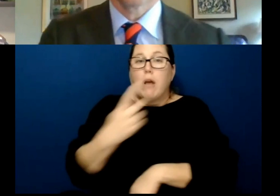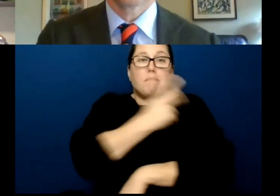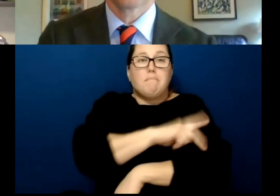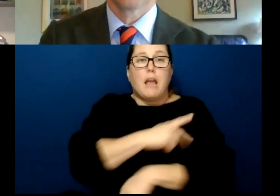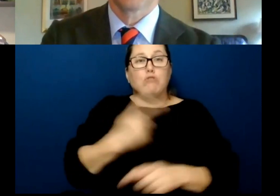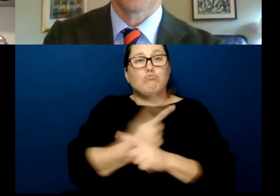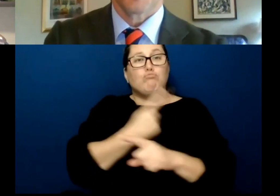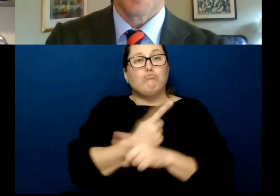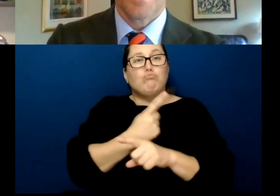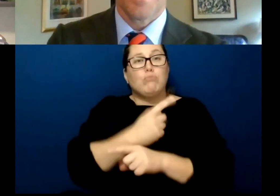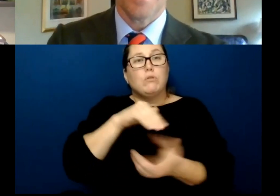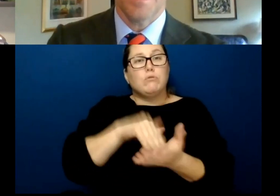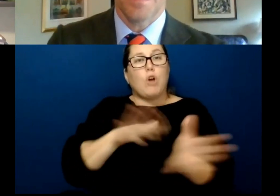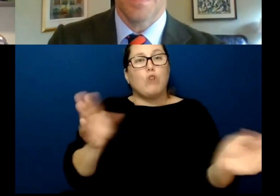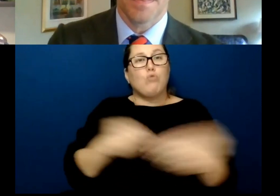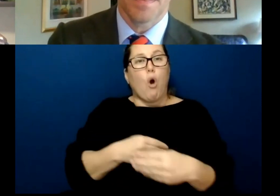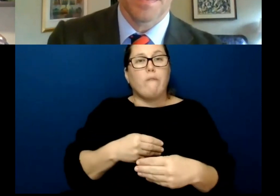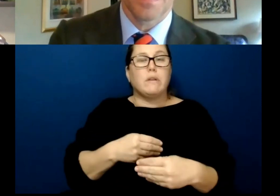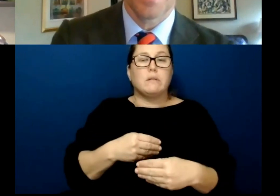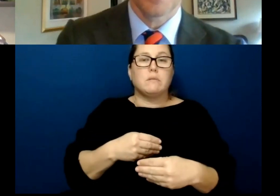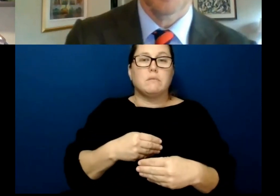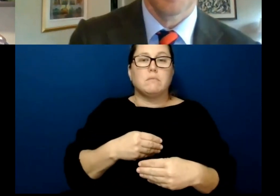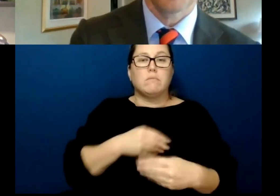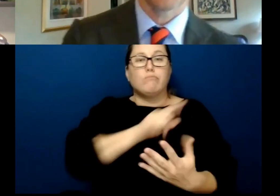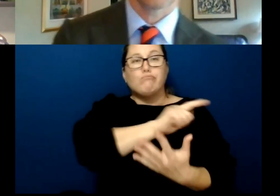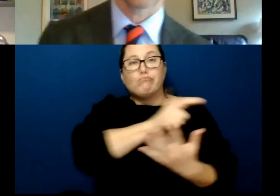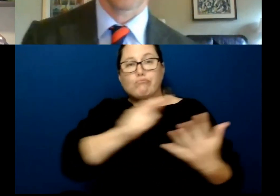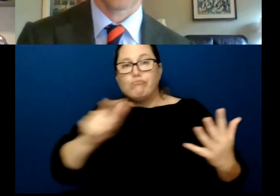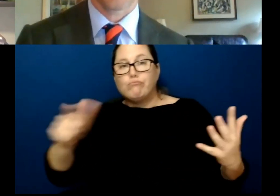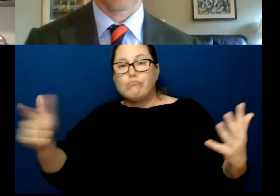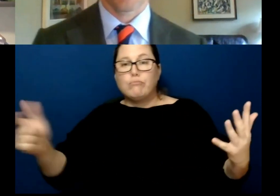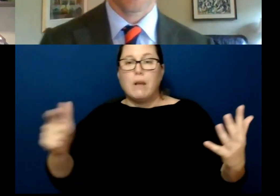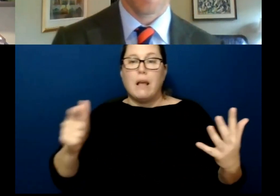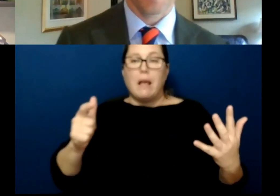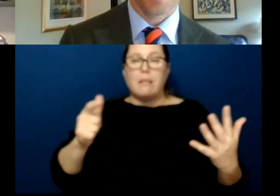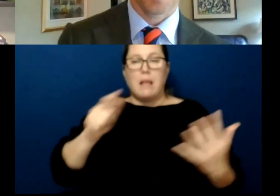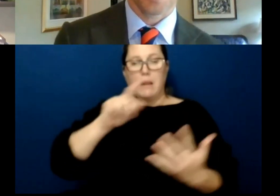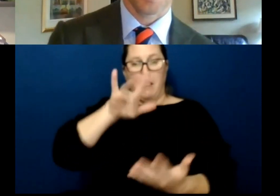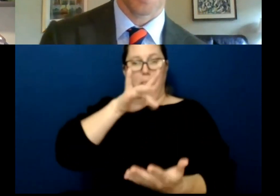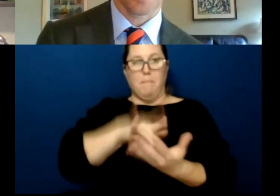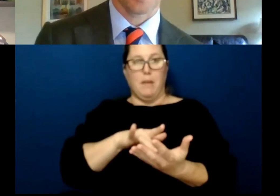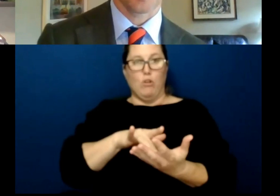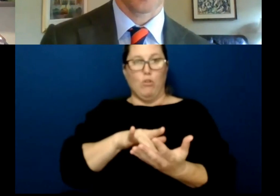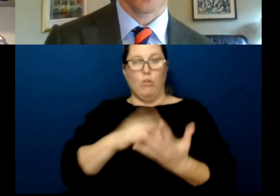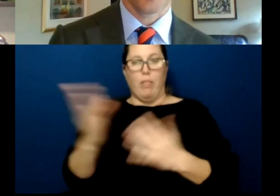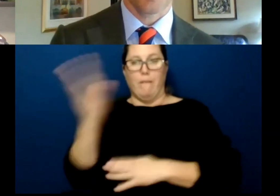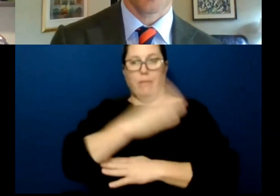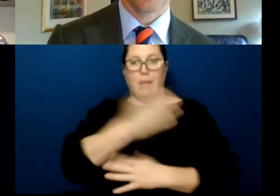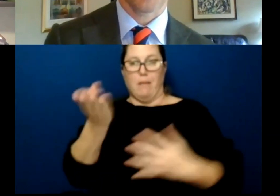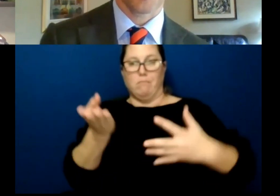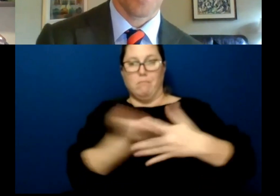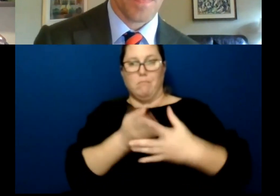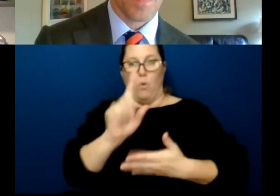day. I have about an hour or so in the middle of the day for lunch, and then I'm seeing them from 8 till